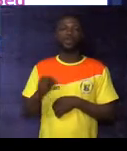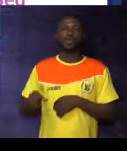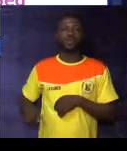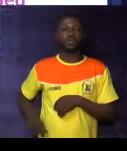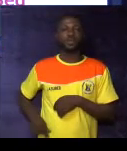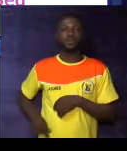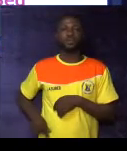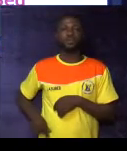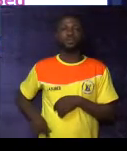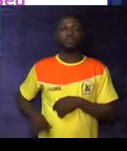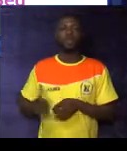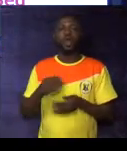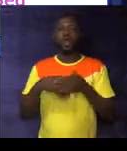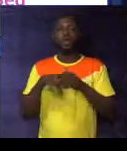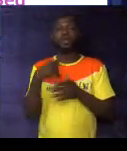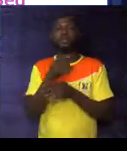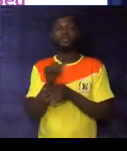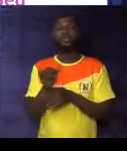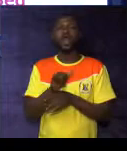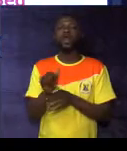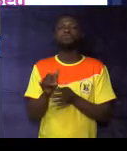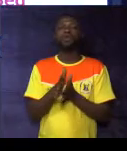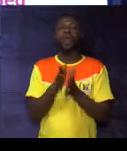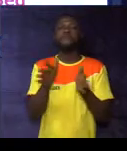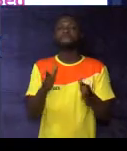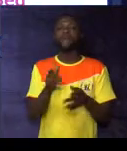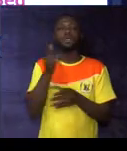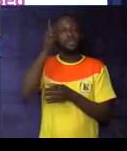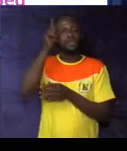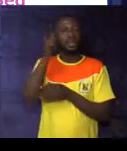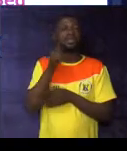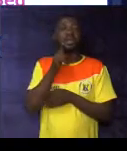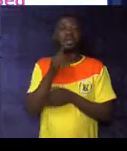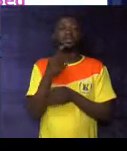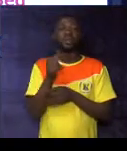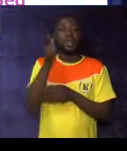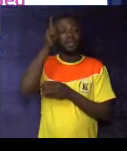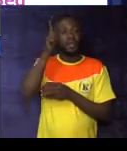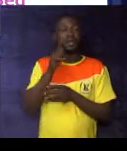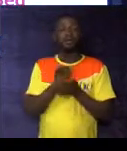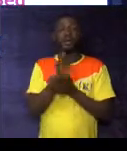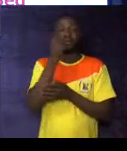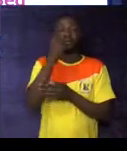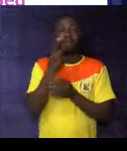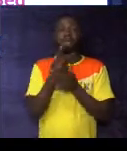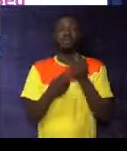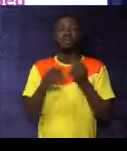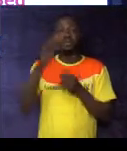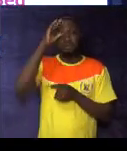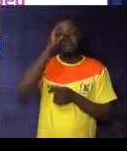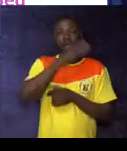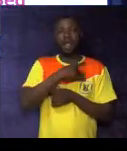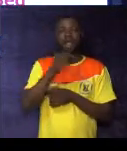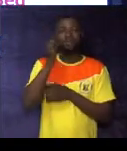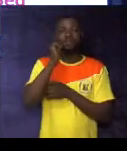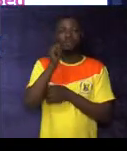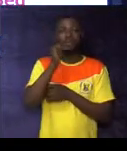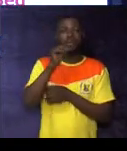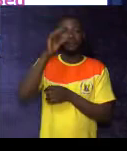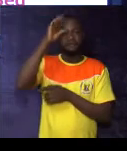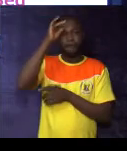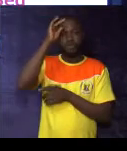and queen. Under the common gender, that is the gender that is for both male and